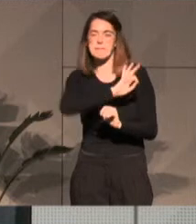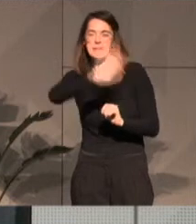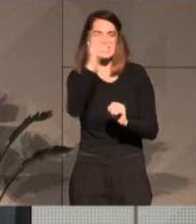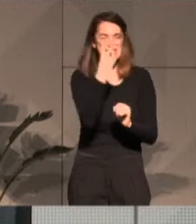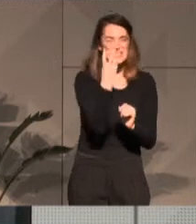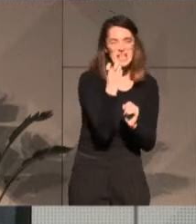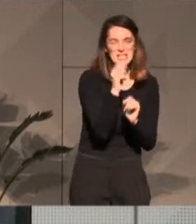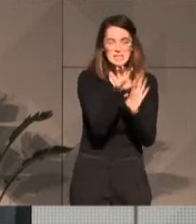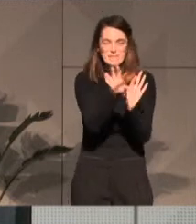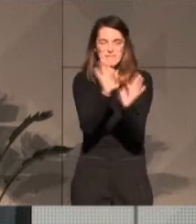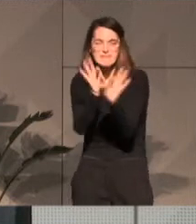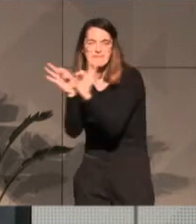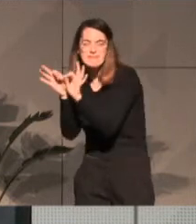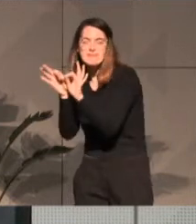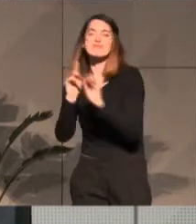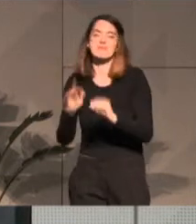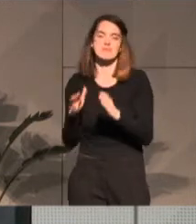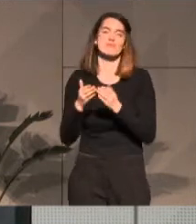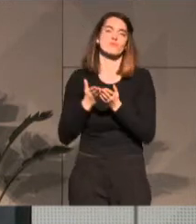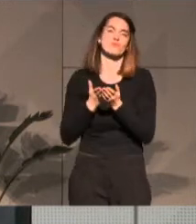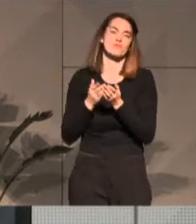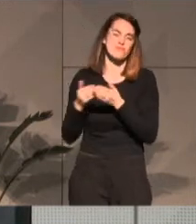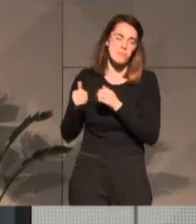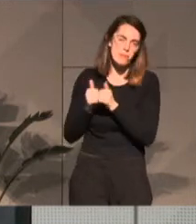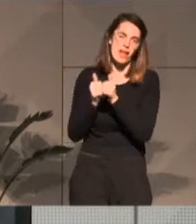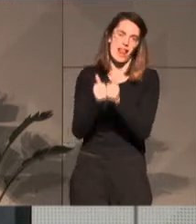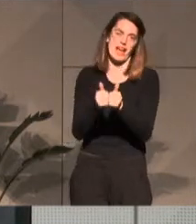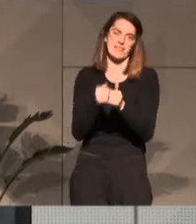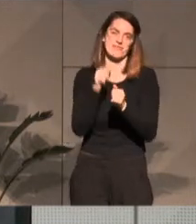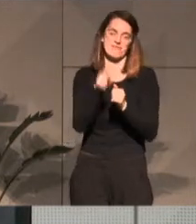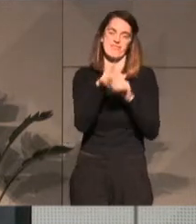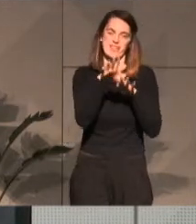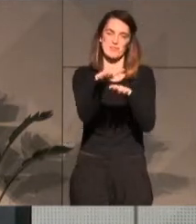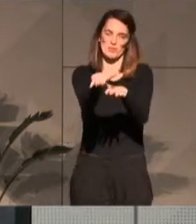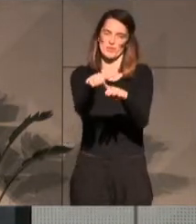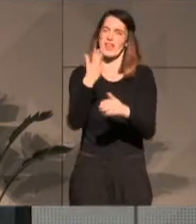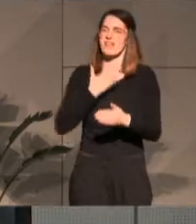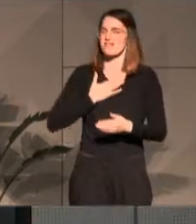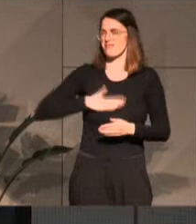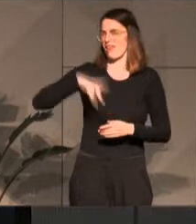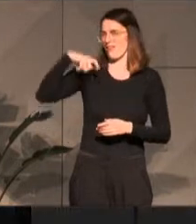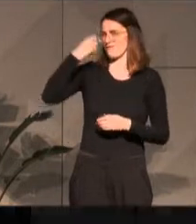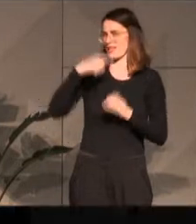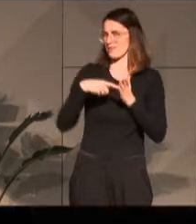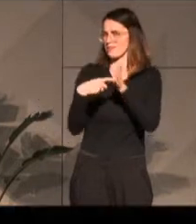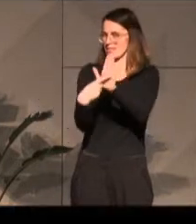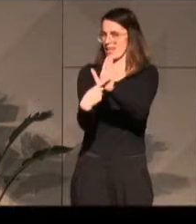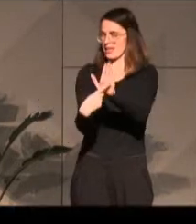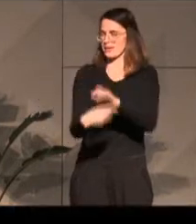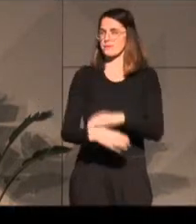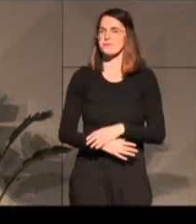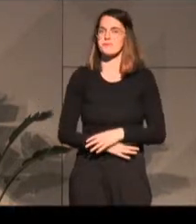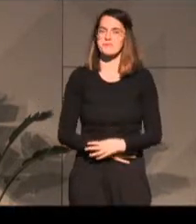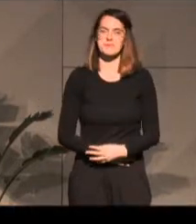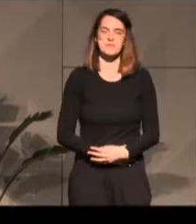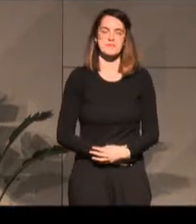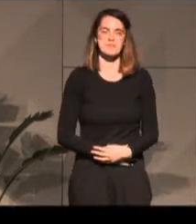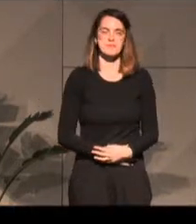selected around 20, and they were with us during this expedition. Let me show you a short video.